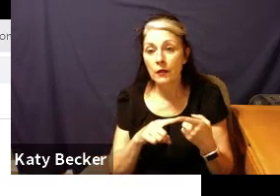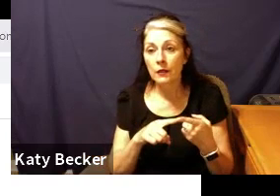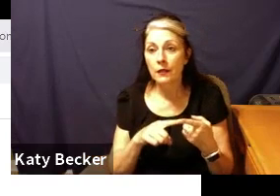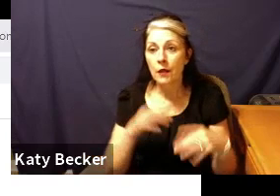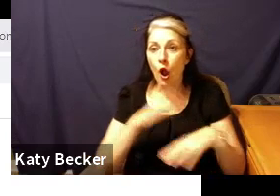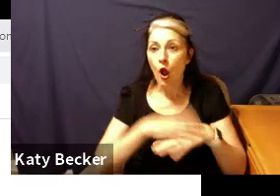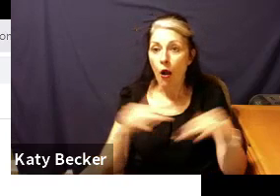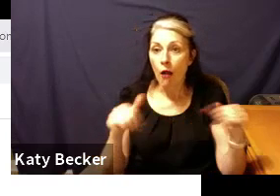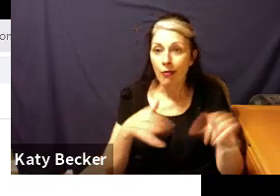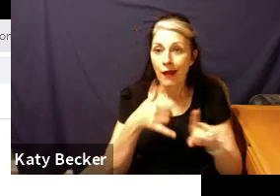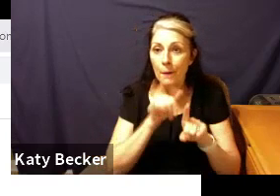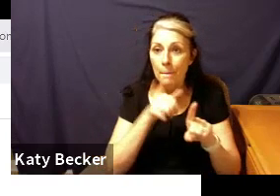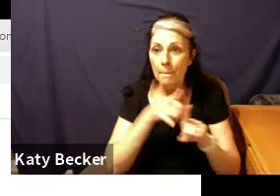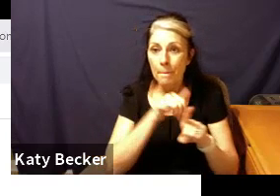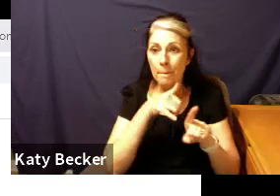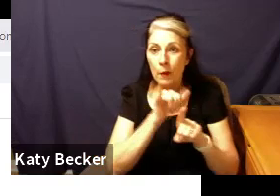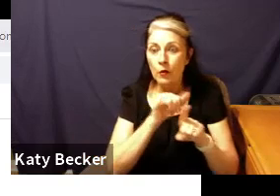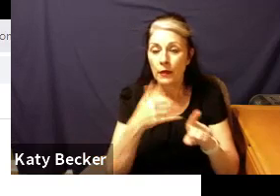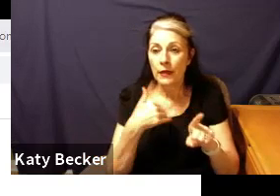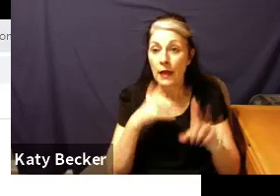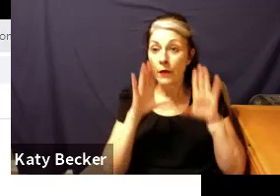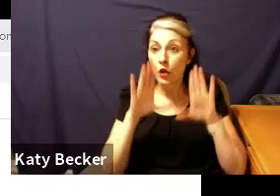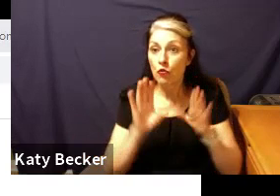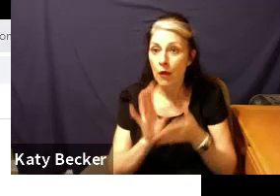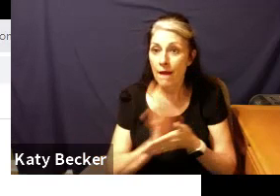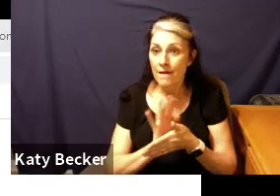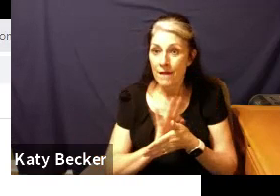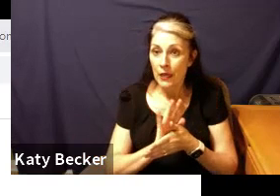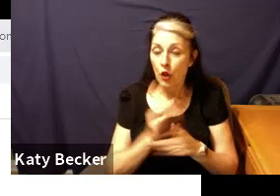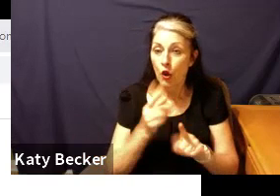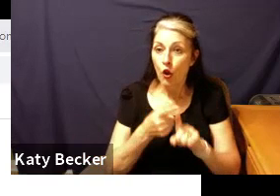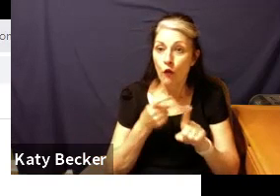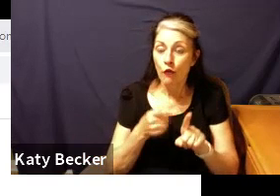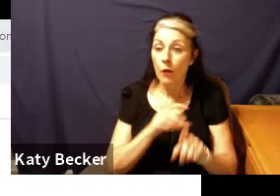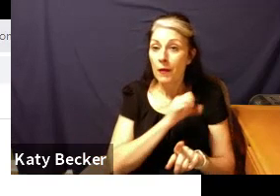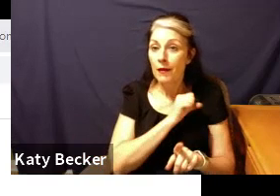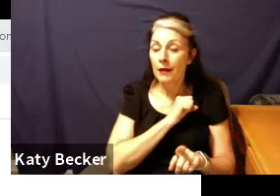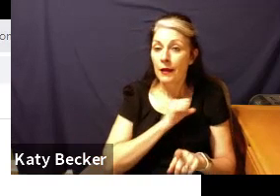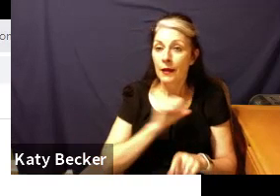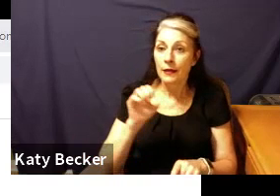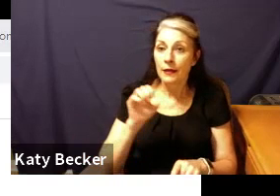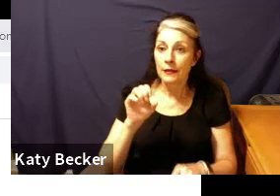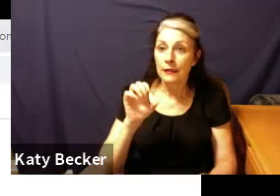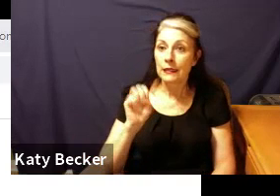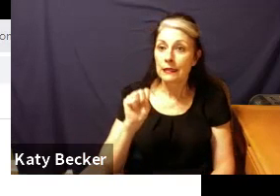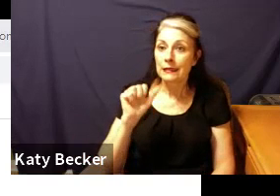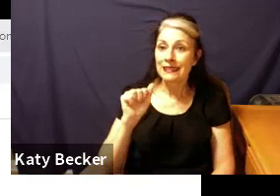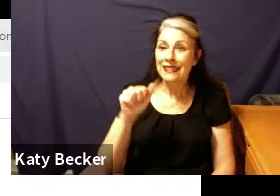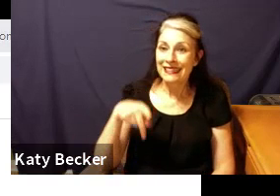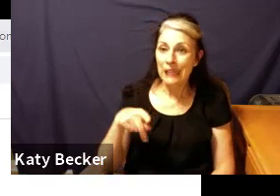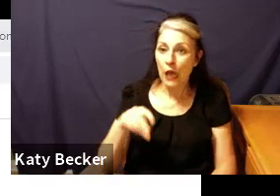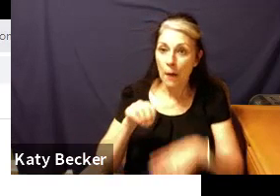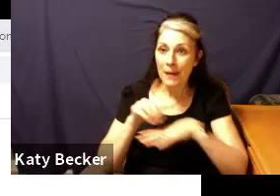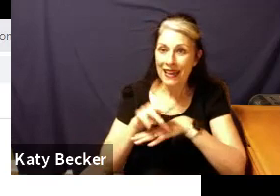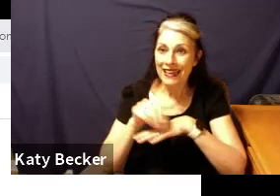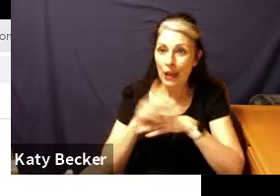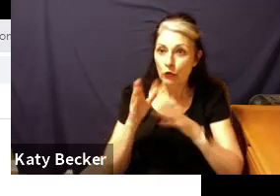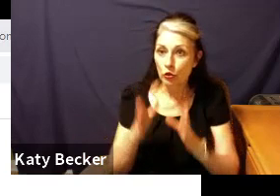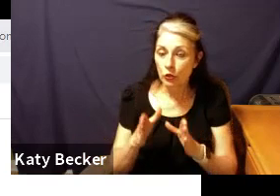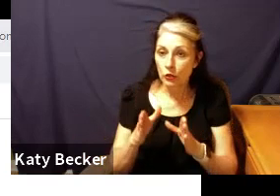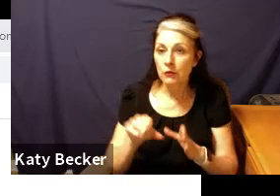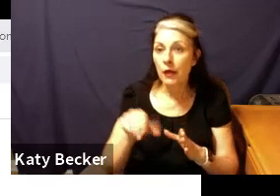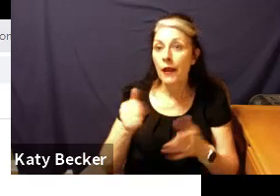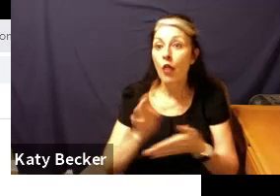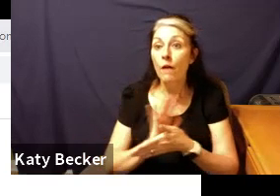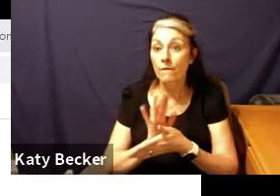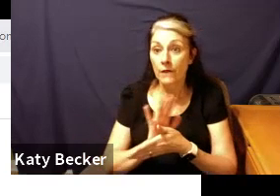cyberbullying, we do have a great video from one of our SAP counselors. And so that is another